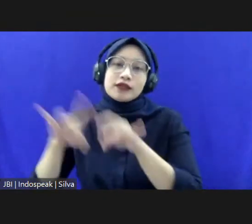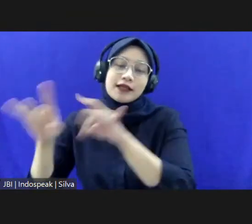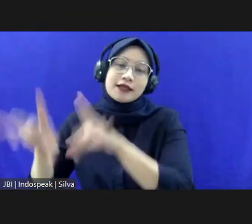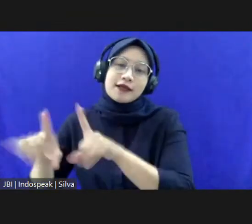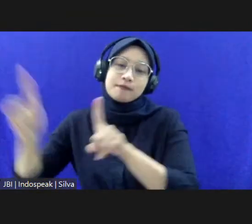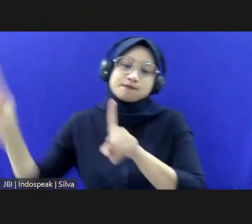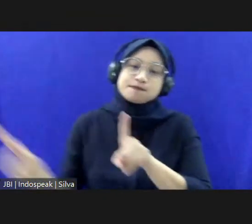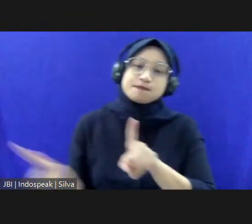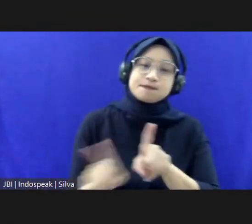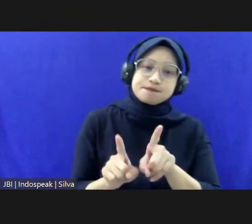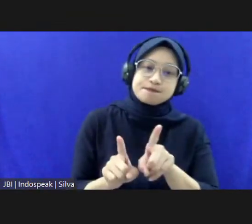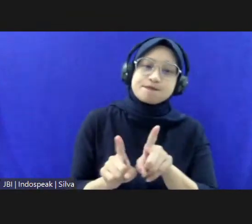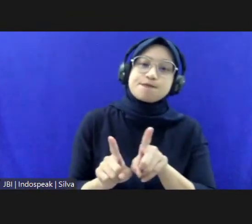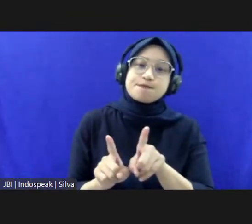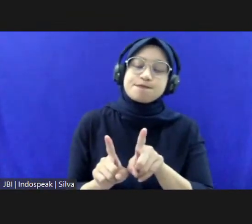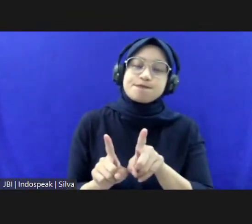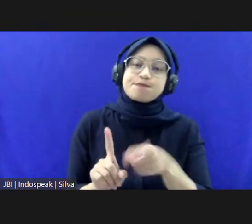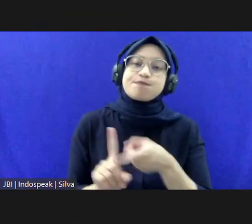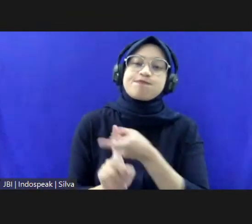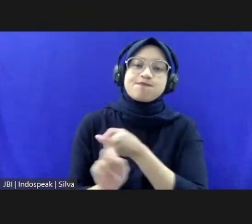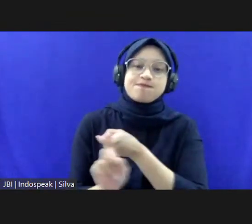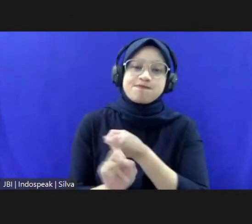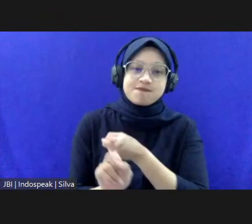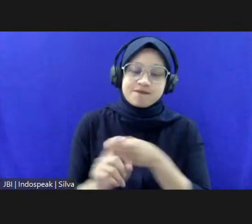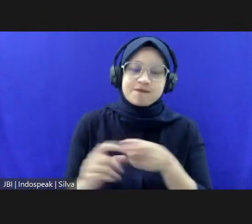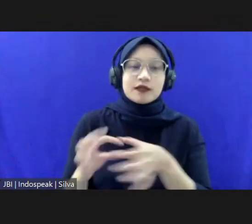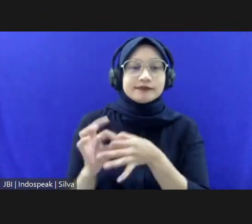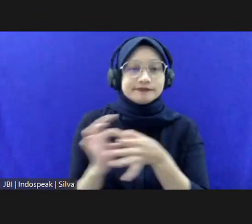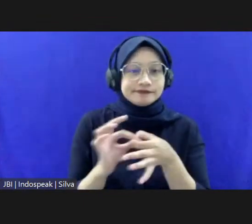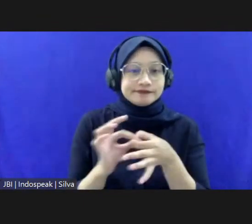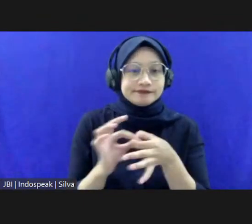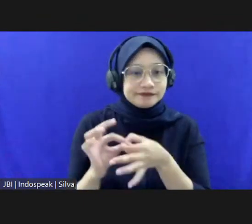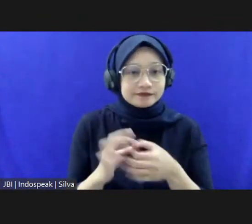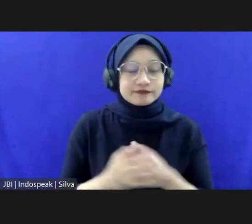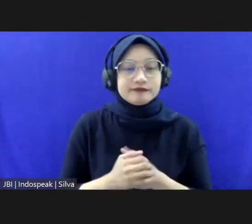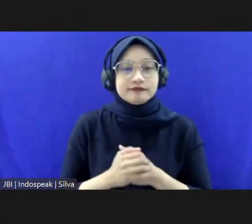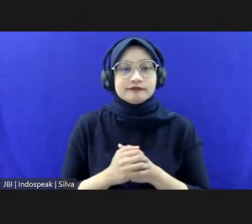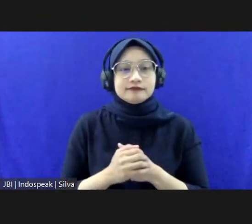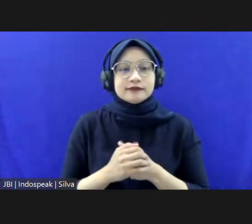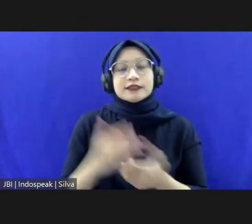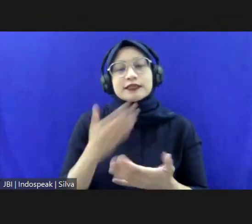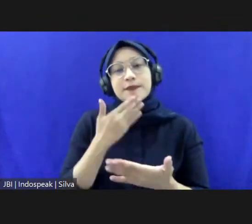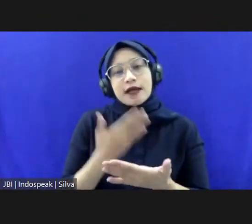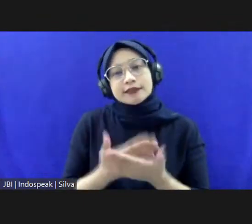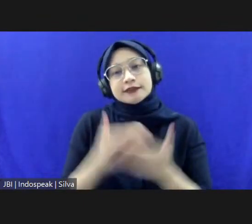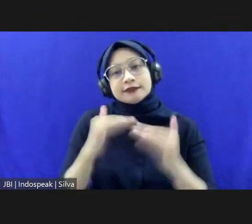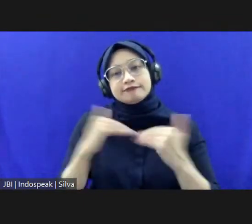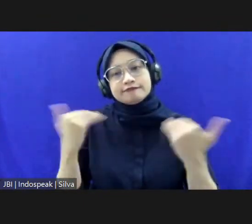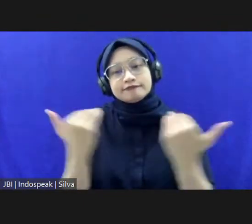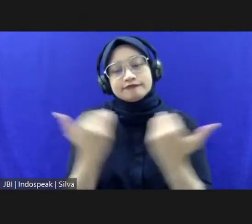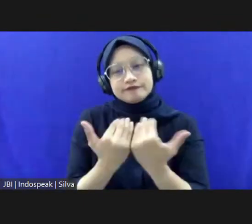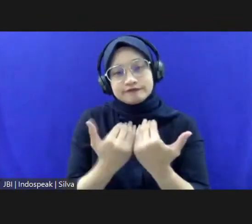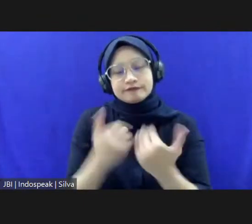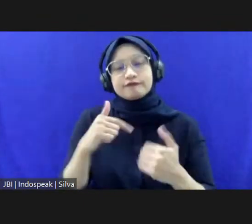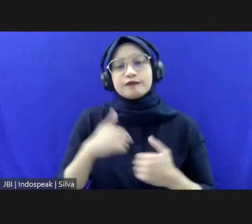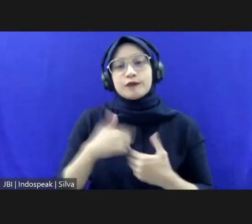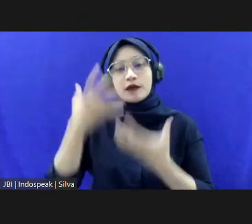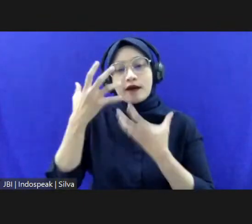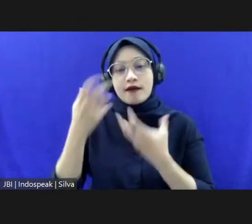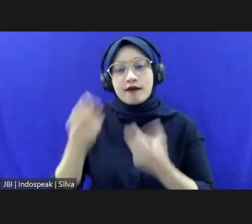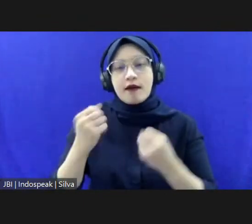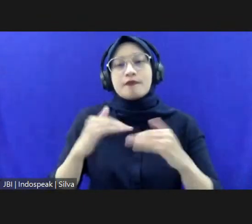again for the convening of this Indonesia update. I wish you a successful conference. And